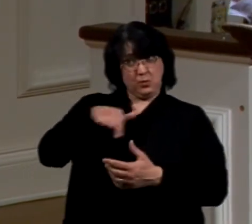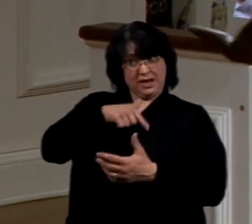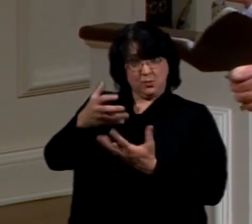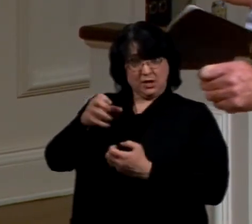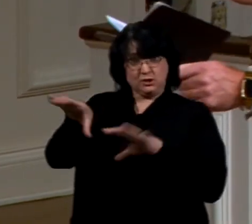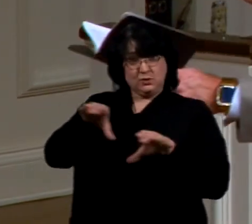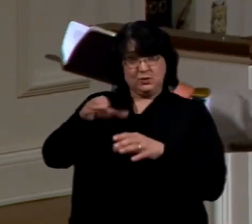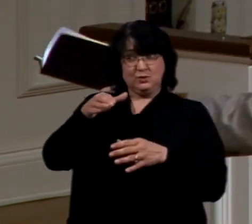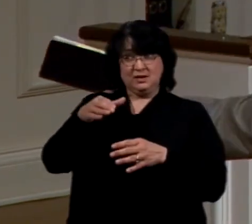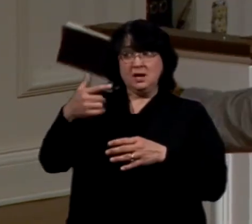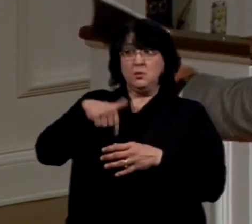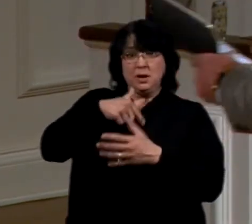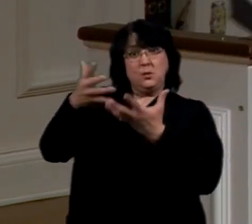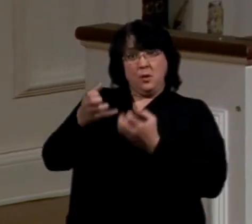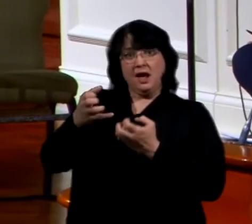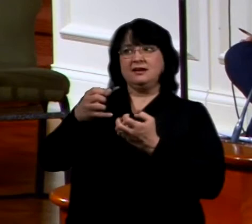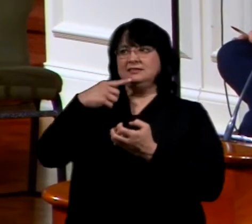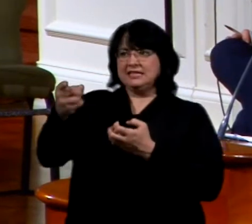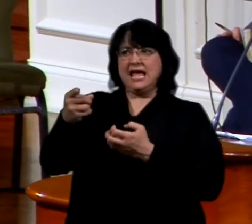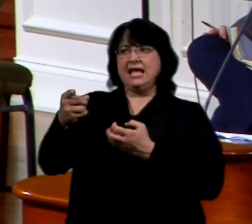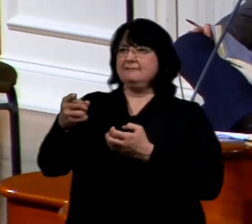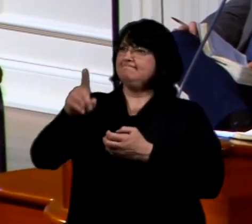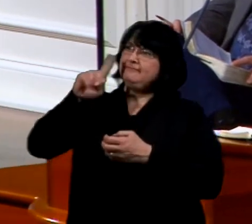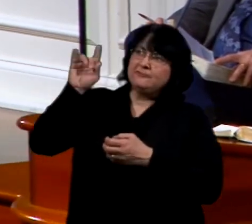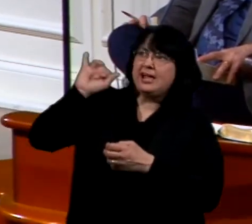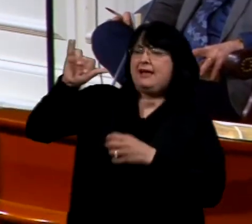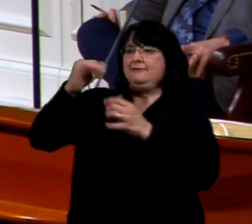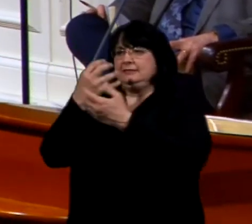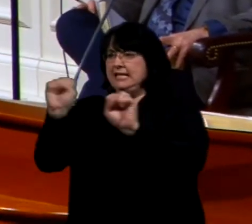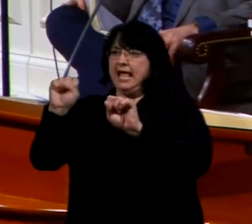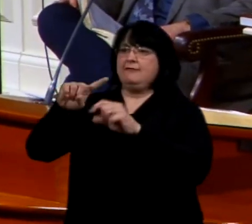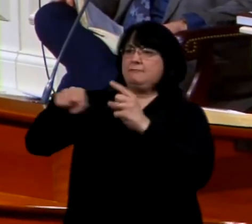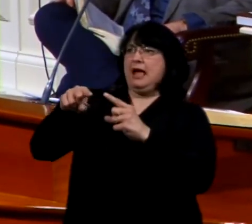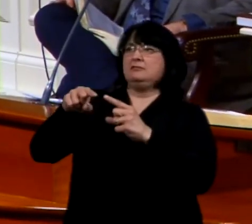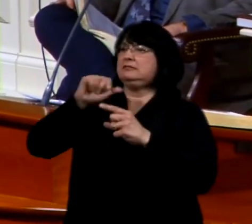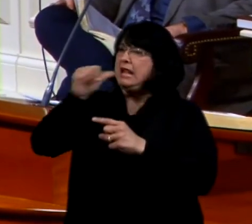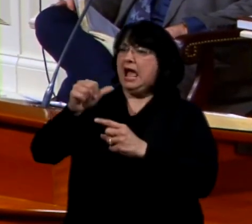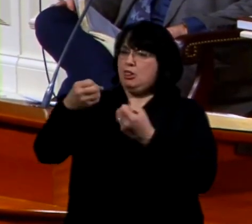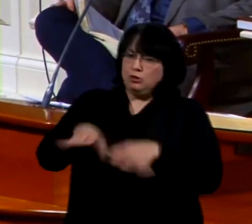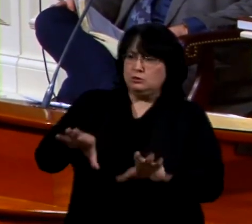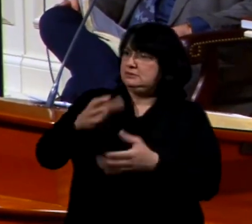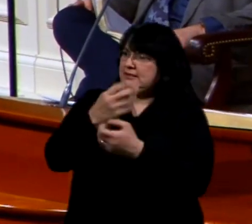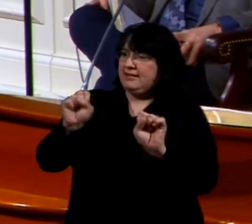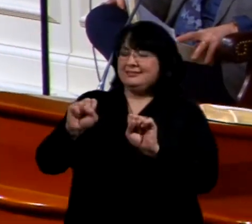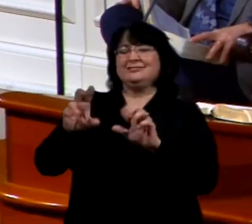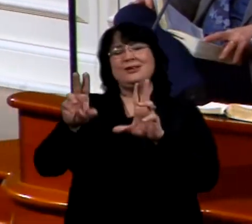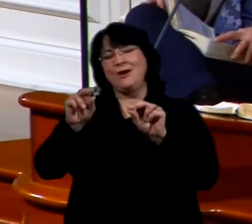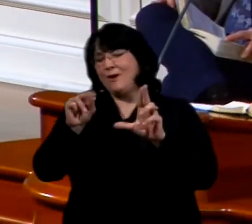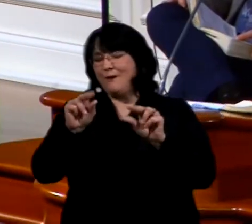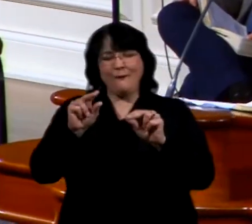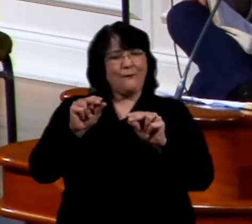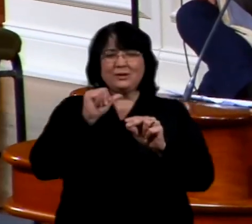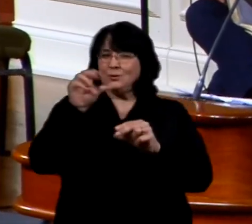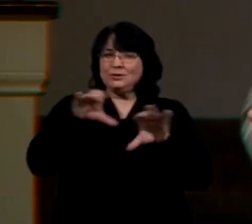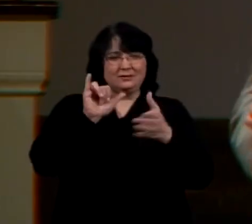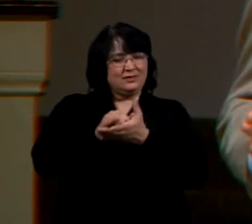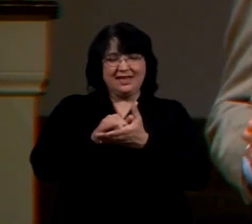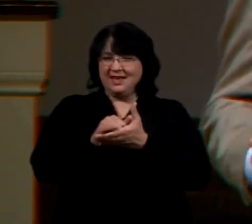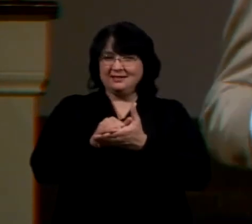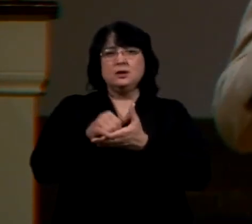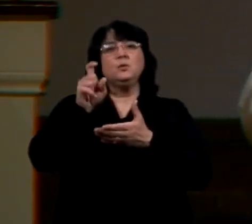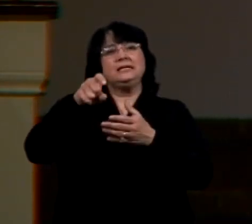jump into eternal security mode, jumping on the free will Baptist doctrine of losing your salvation. No. Stay on